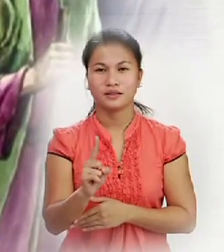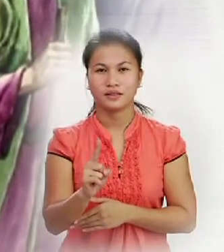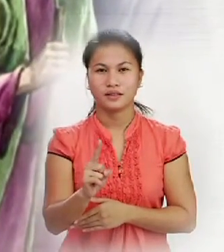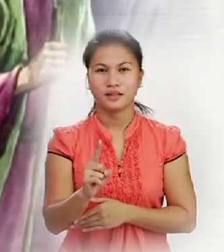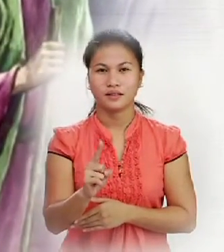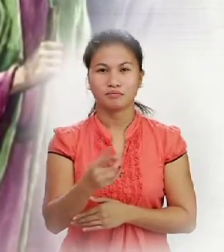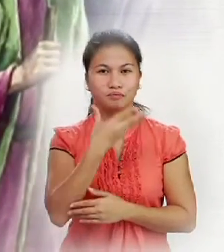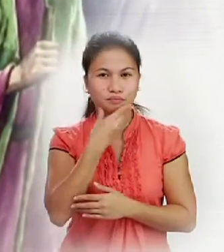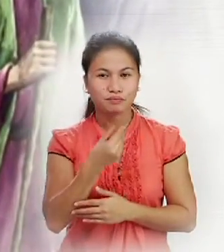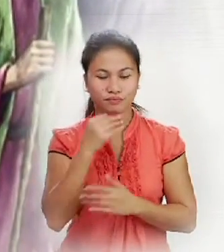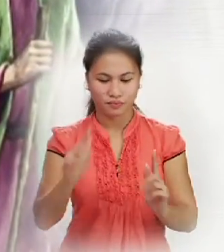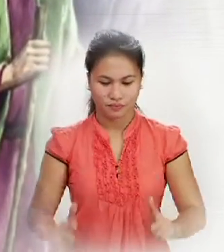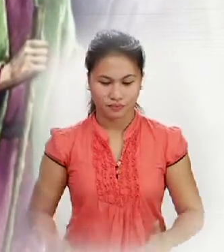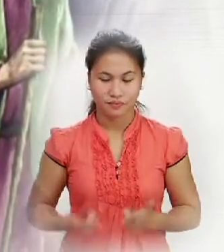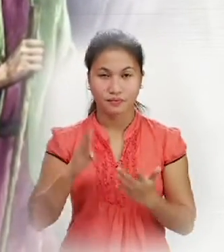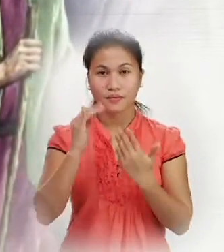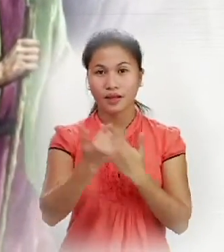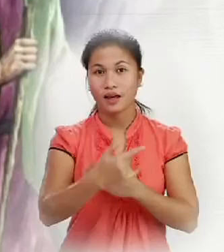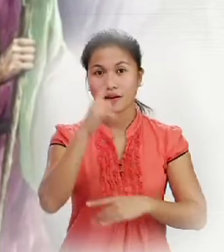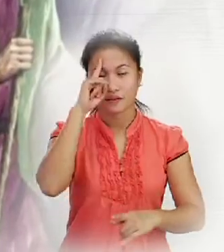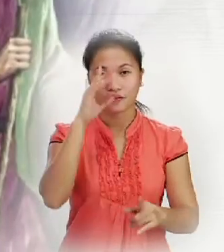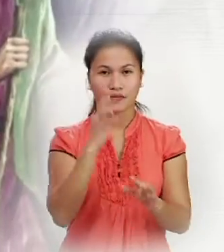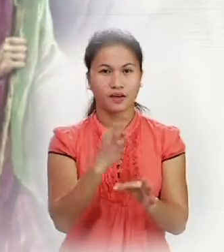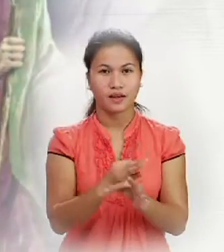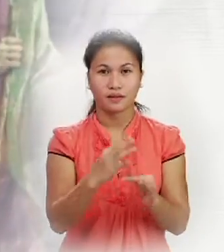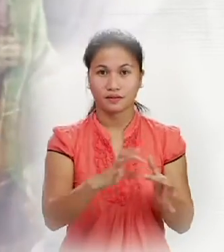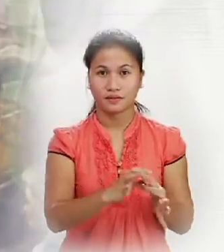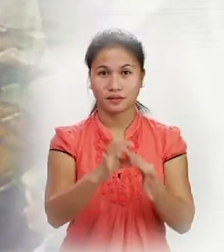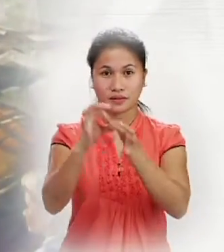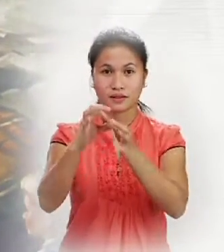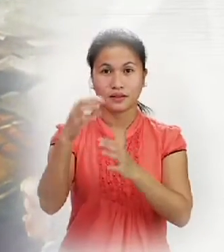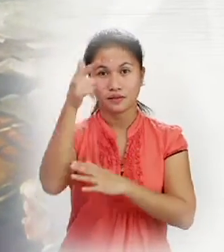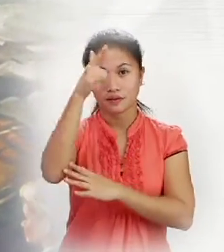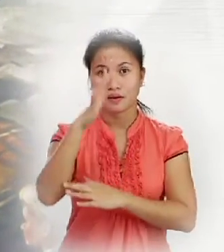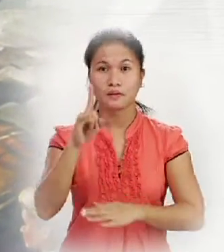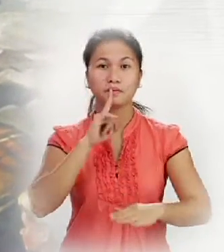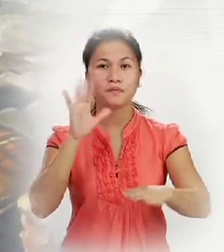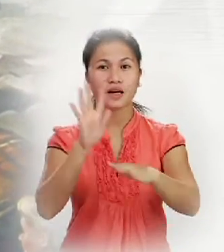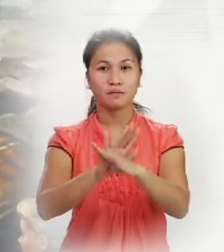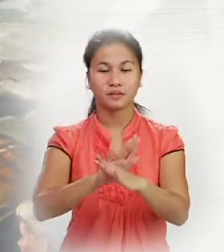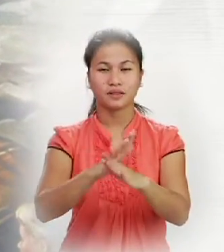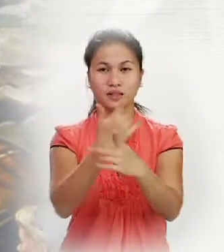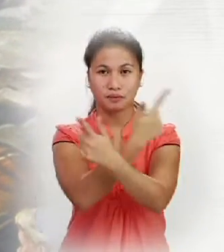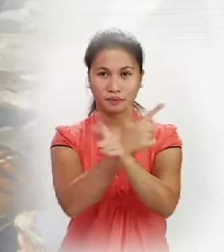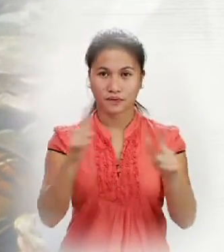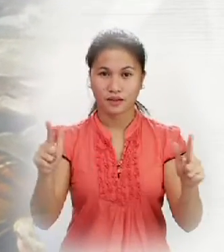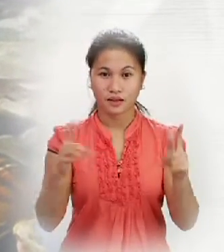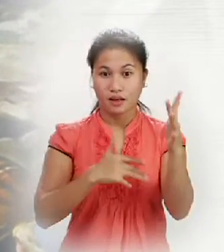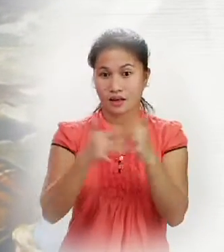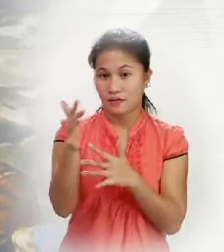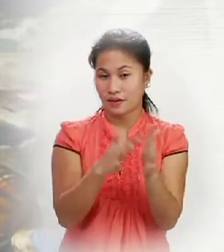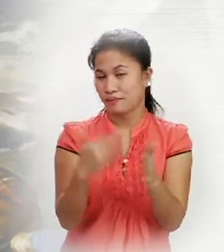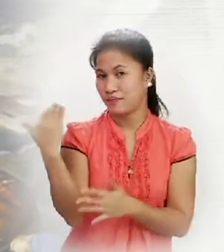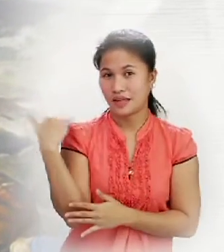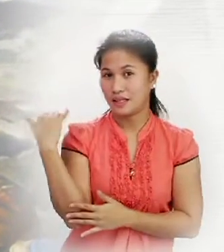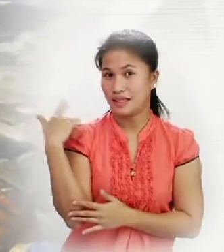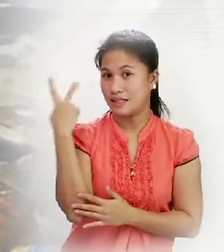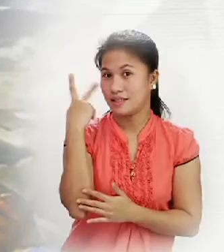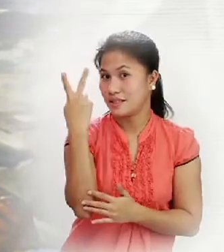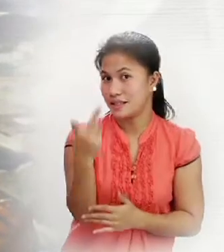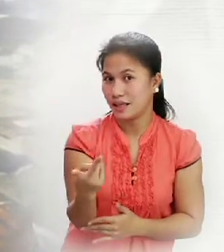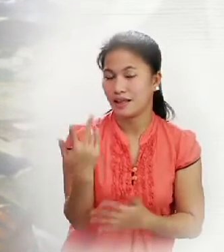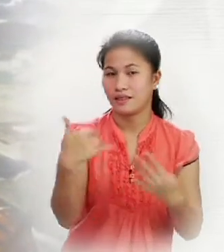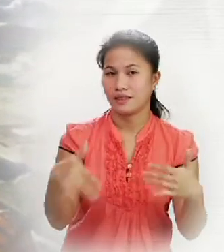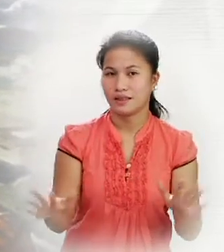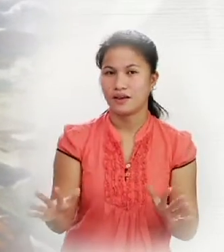by faith. They were connected with God, who promised them liberation, even if they have not yet seen